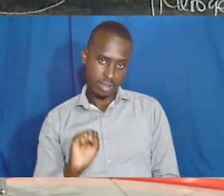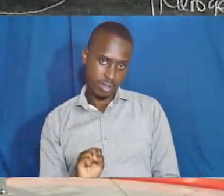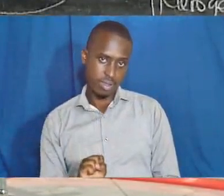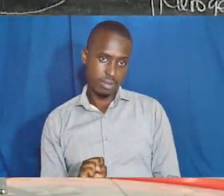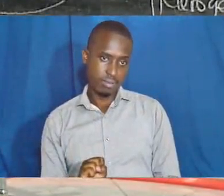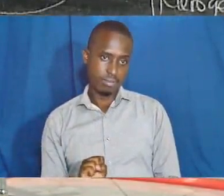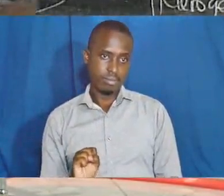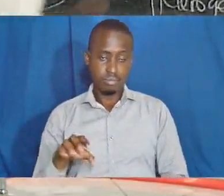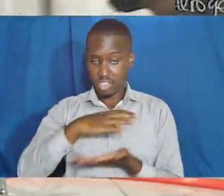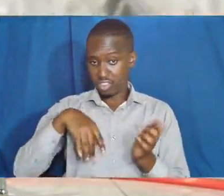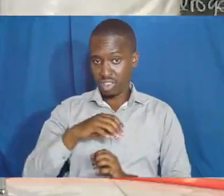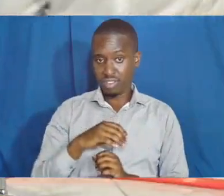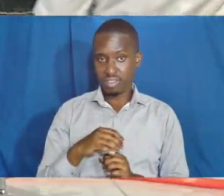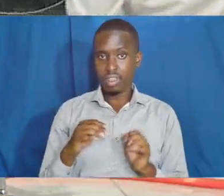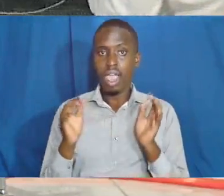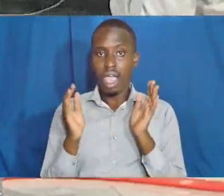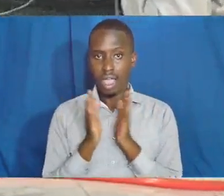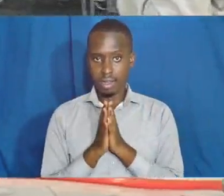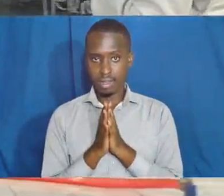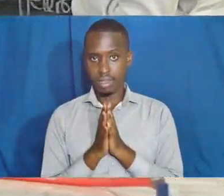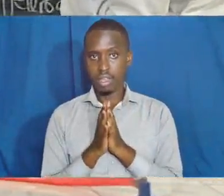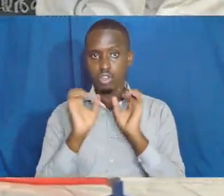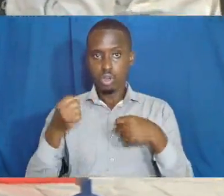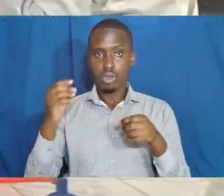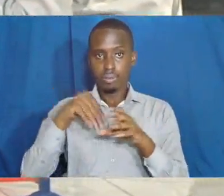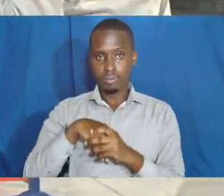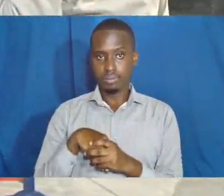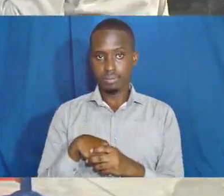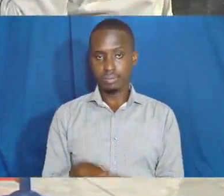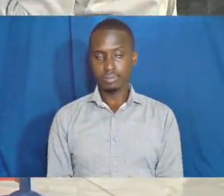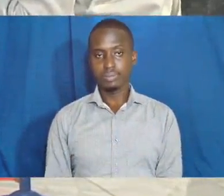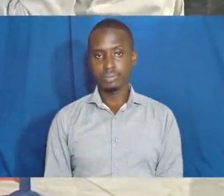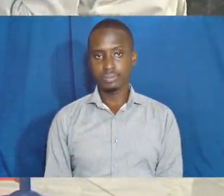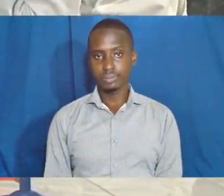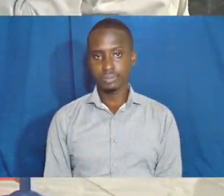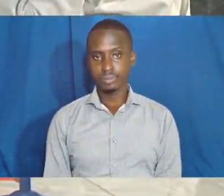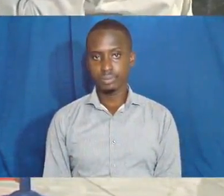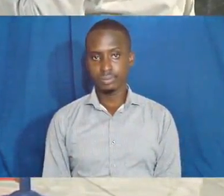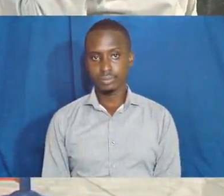mixtures can be, if you have homogeneous